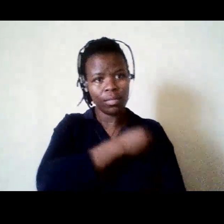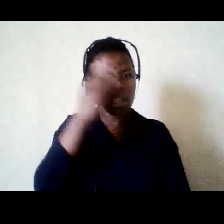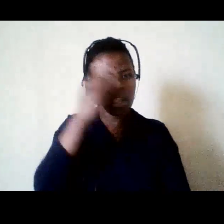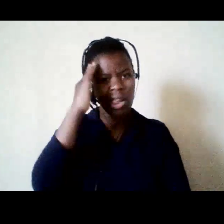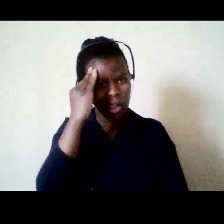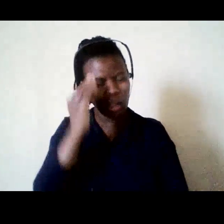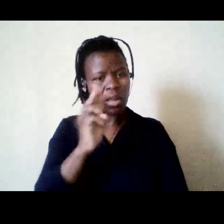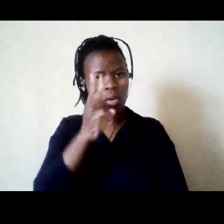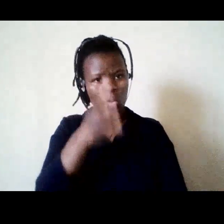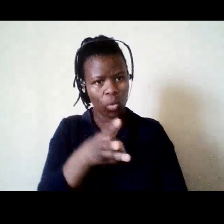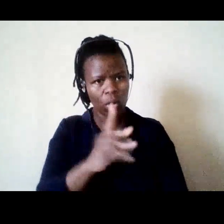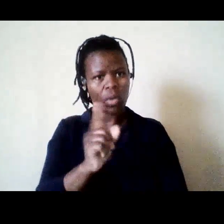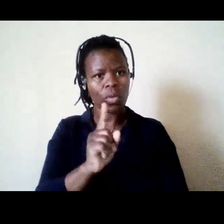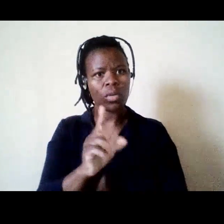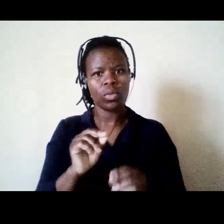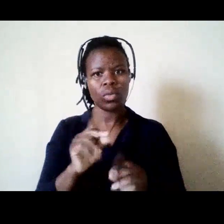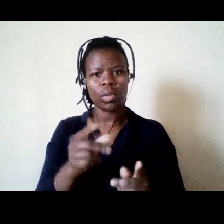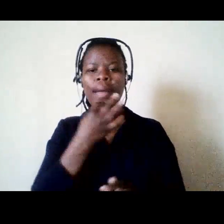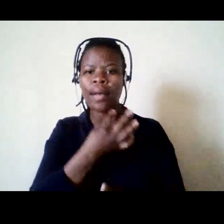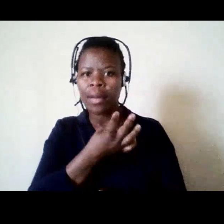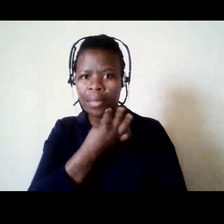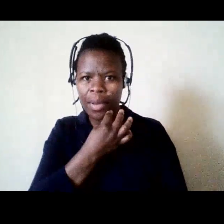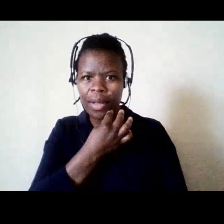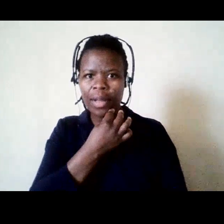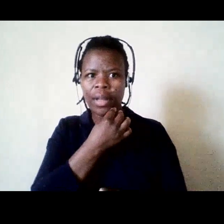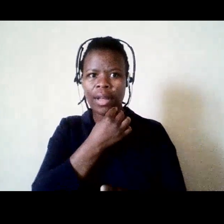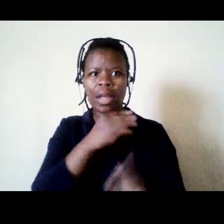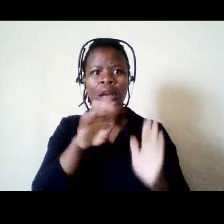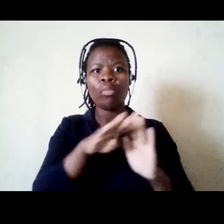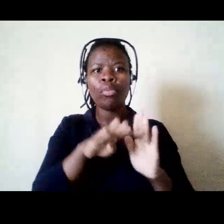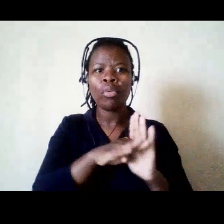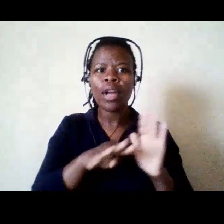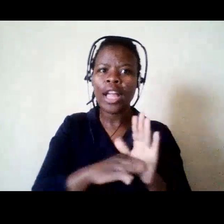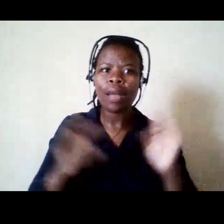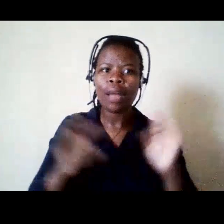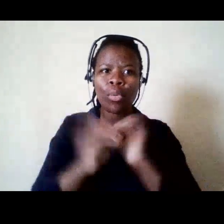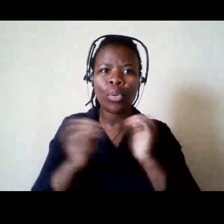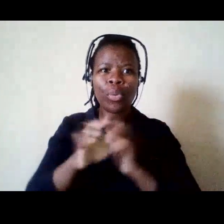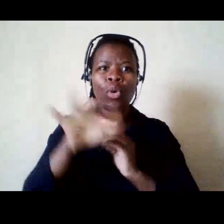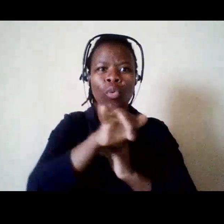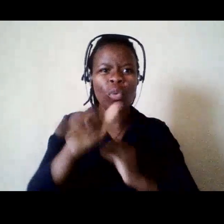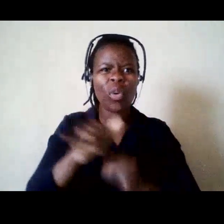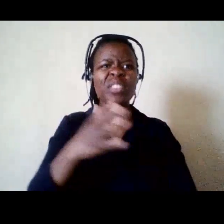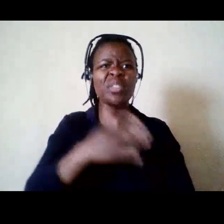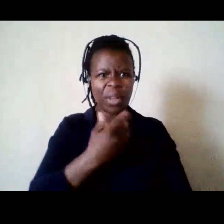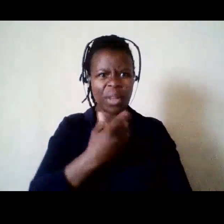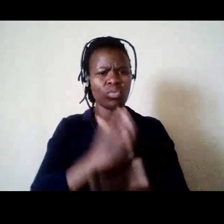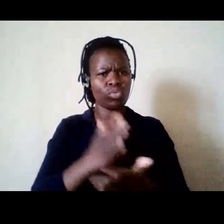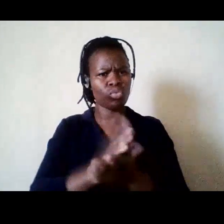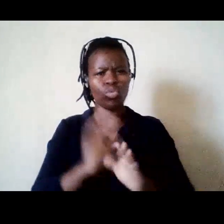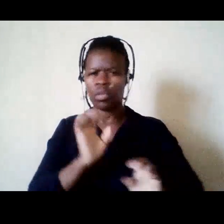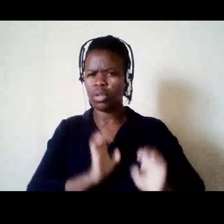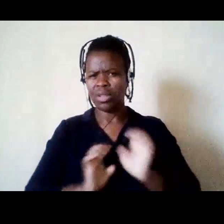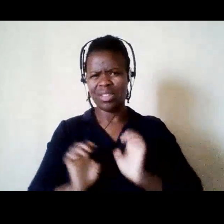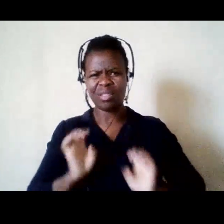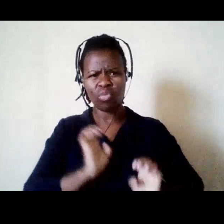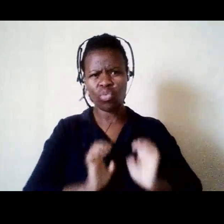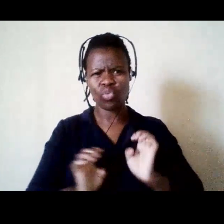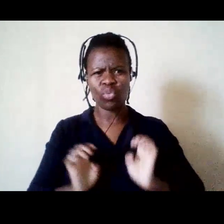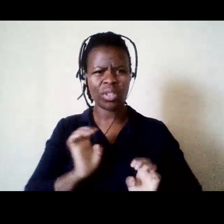no program that they are looking for. So it's a bit emotional, and I think